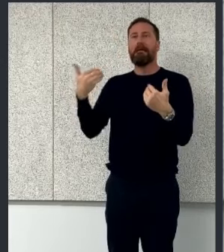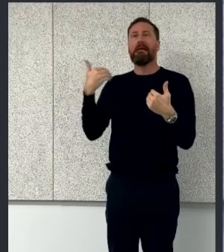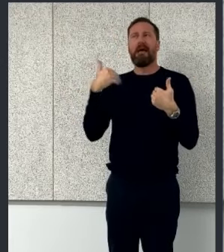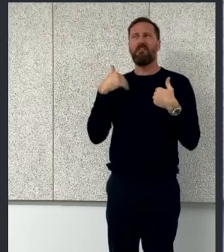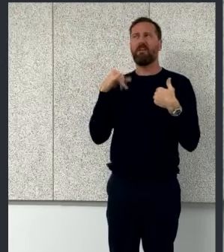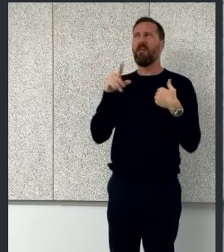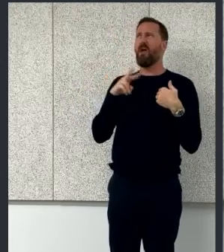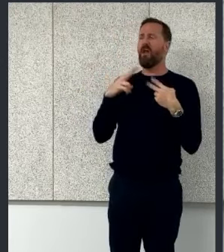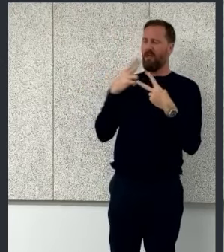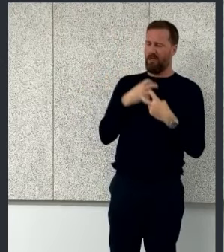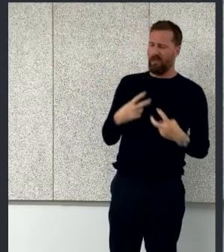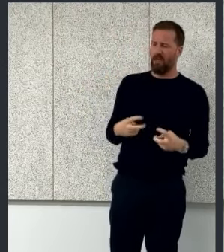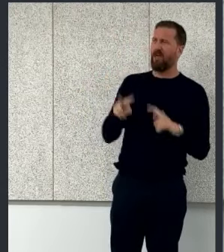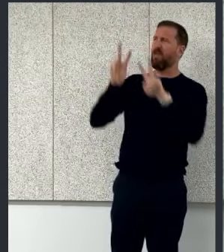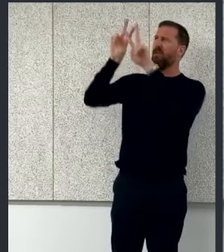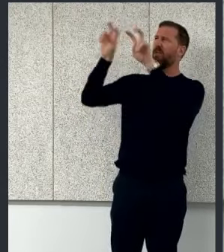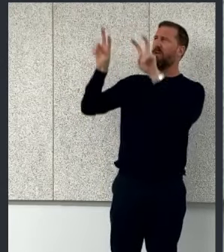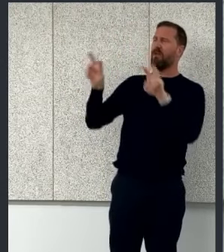is really